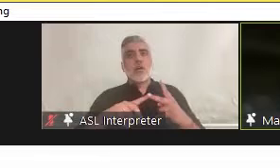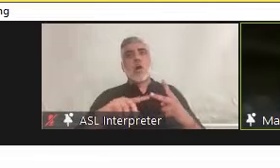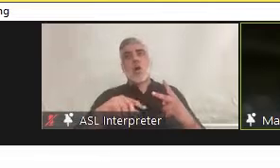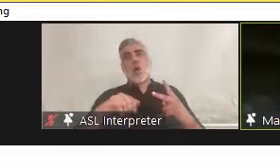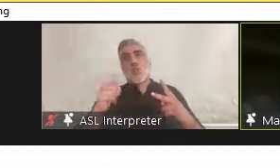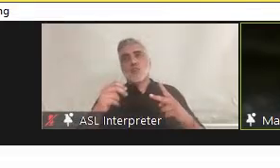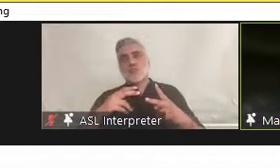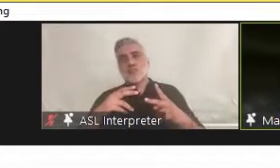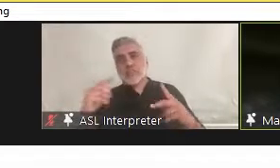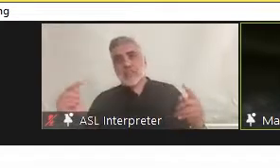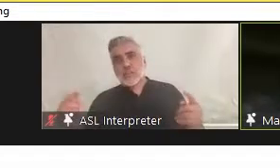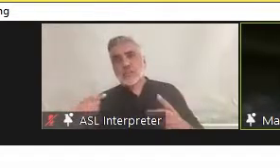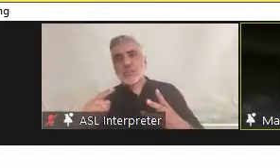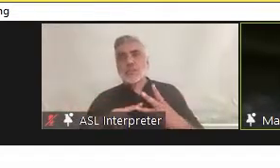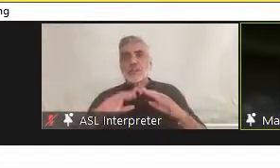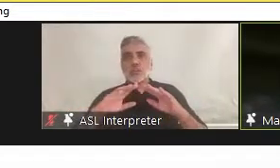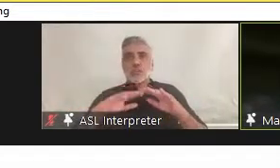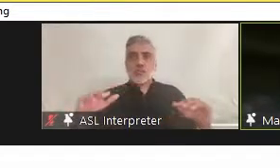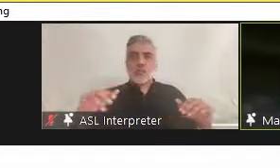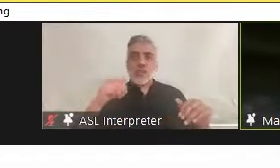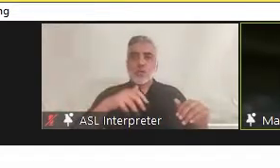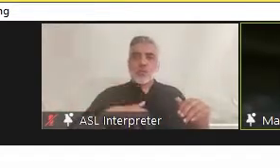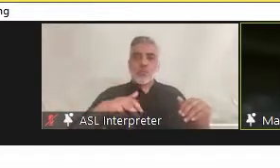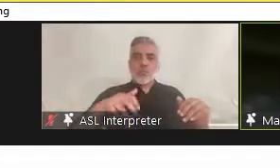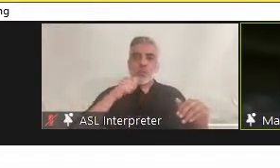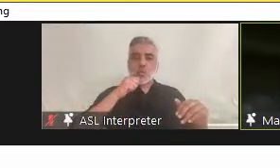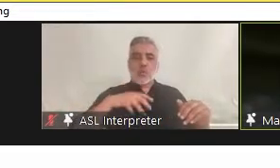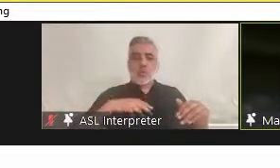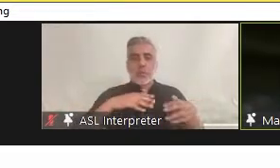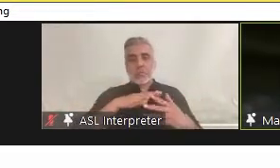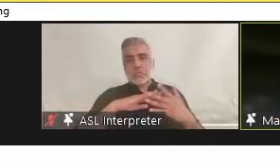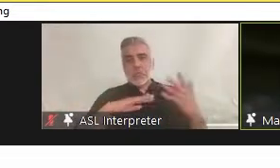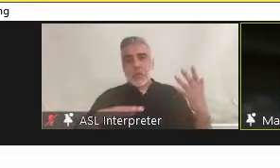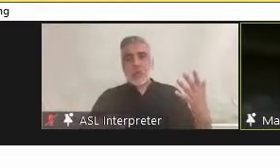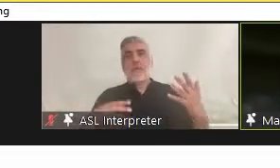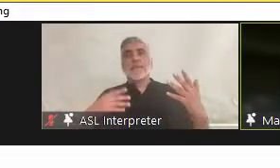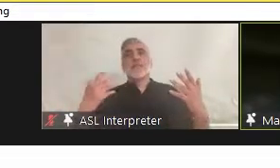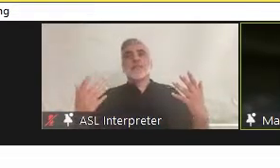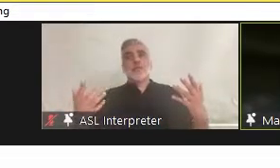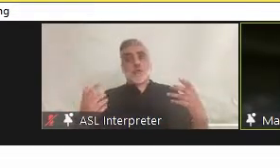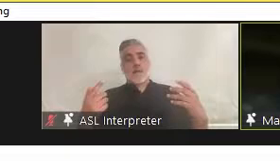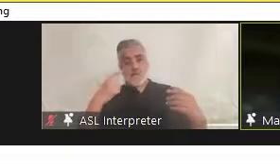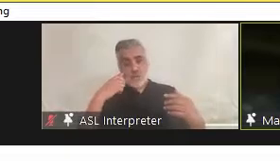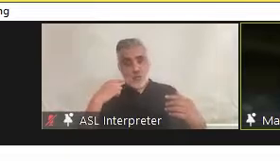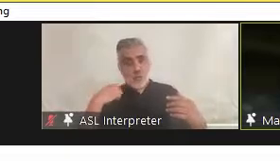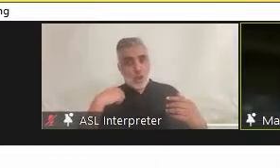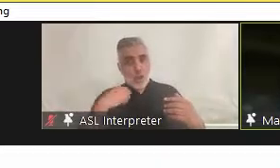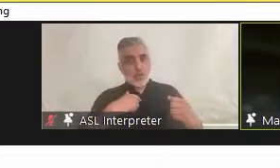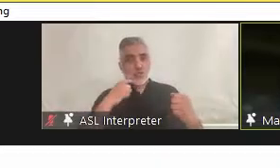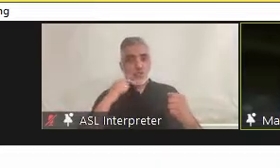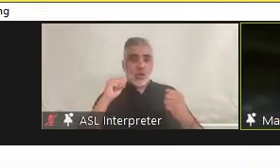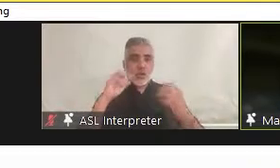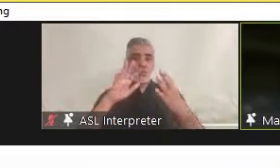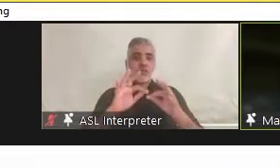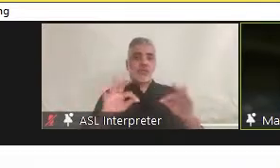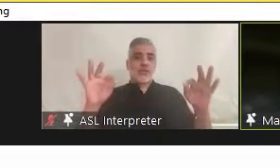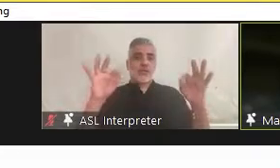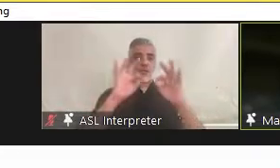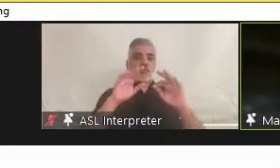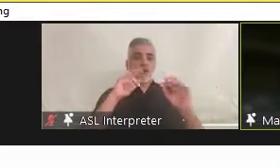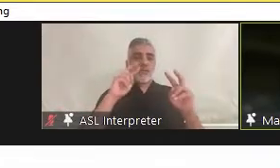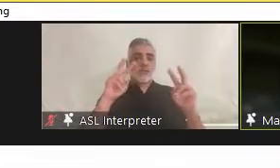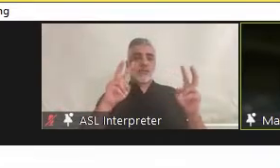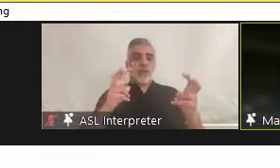injuries, children, pregnant women, and so on. So in order to address the importance of this